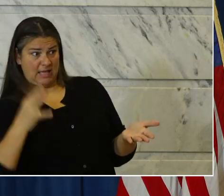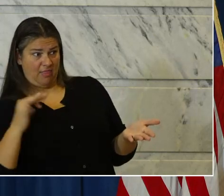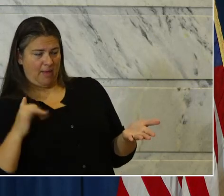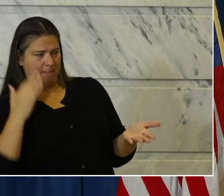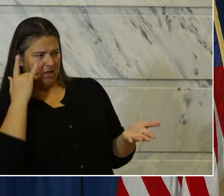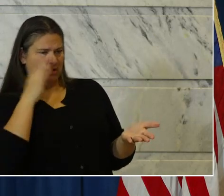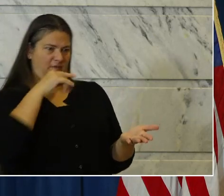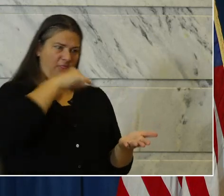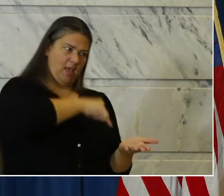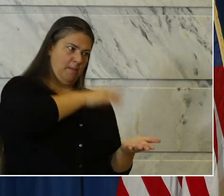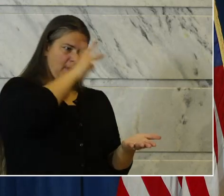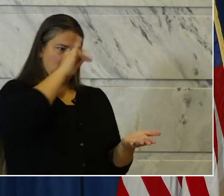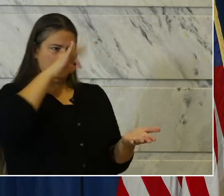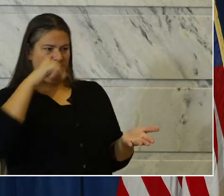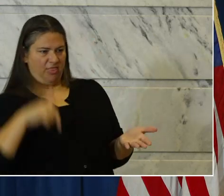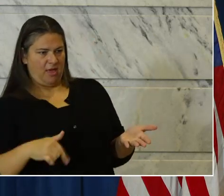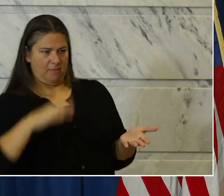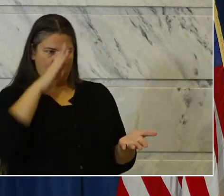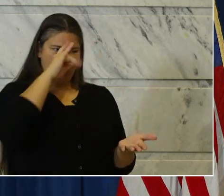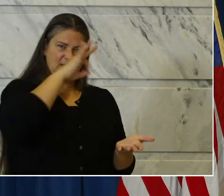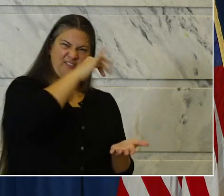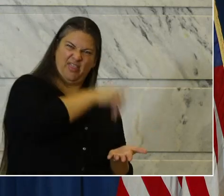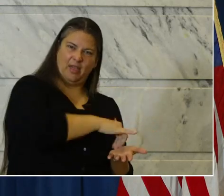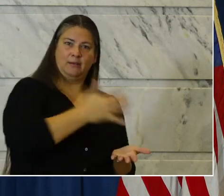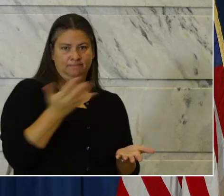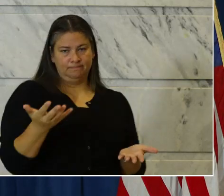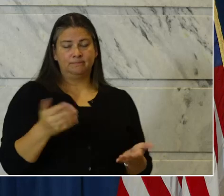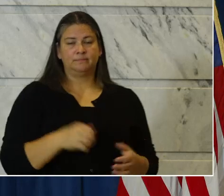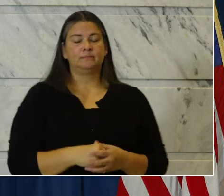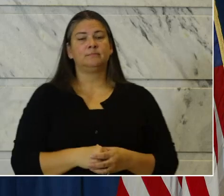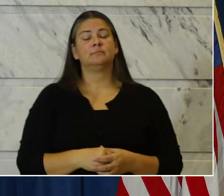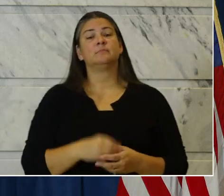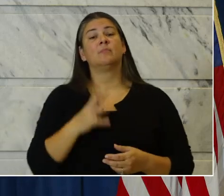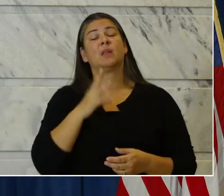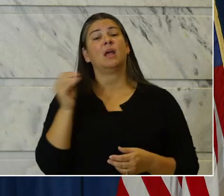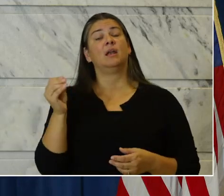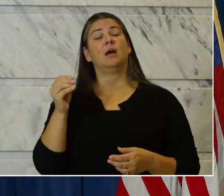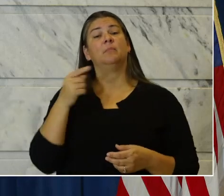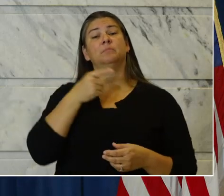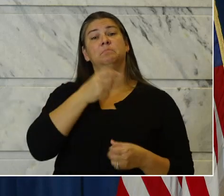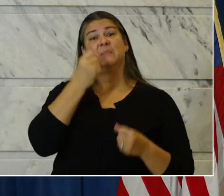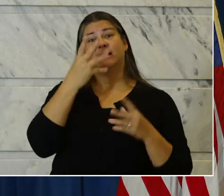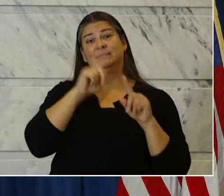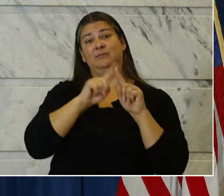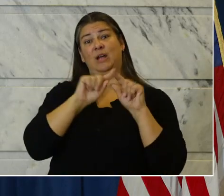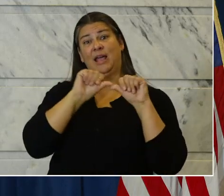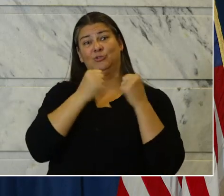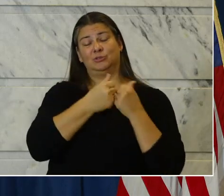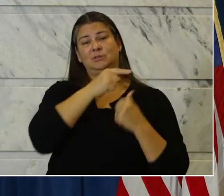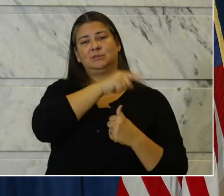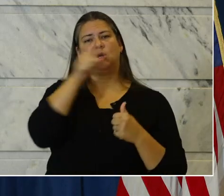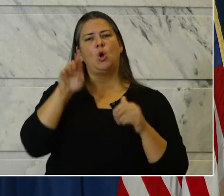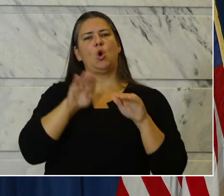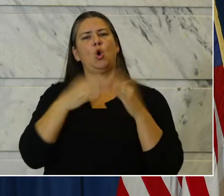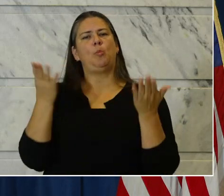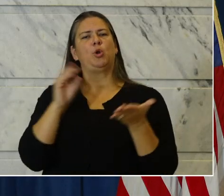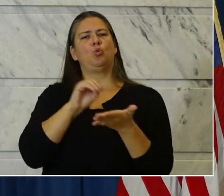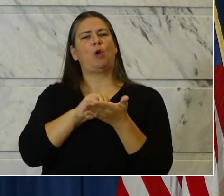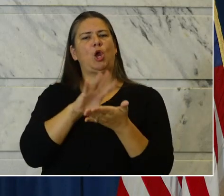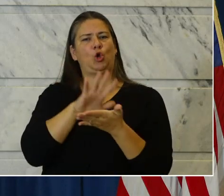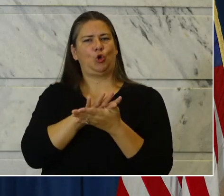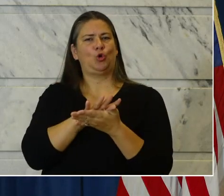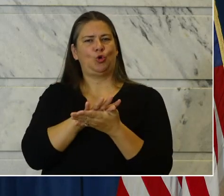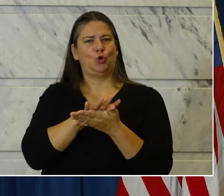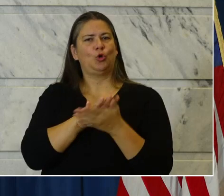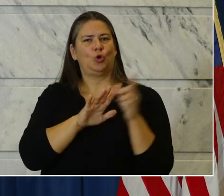again, you're seeing other evidence come out based on open records from the different agencies that engaged in parts